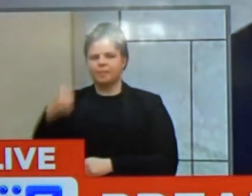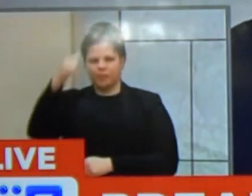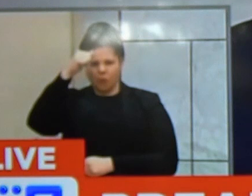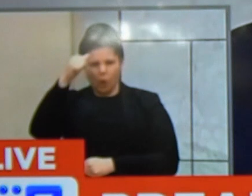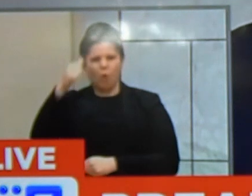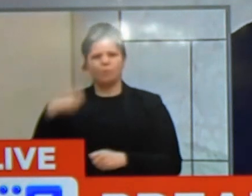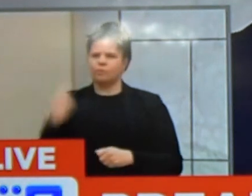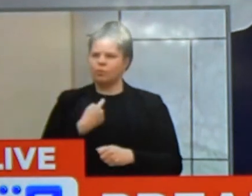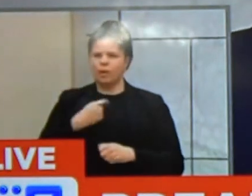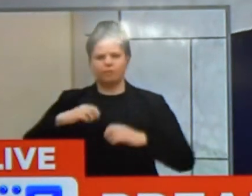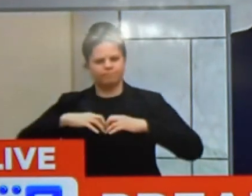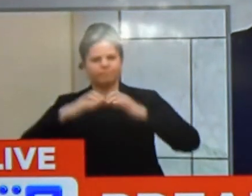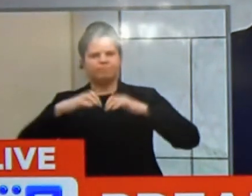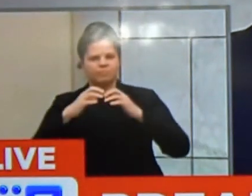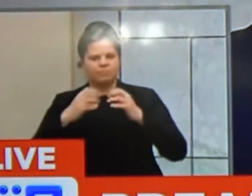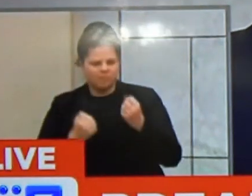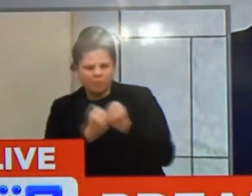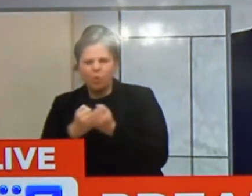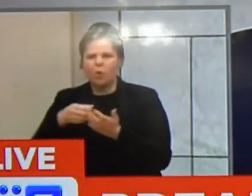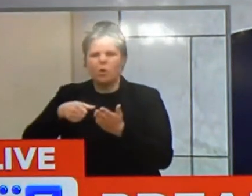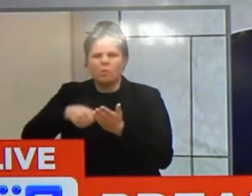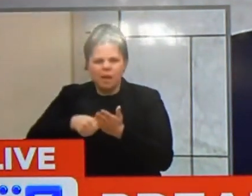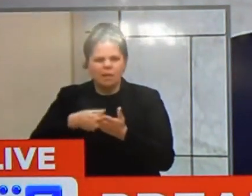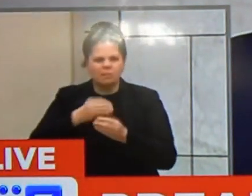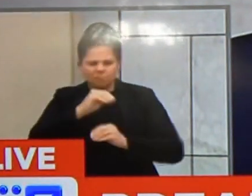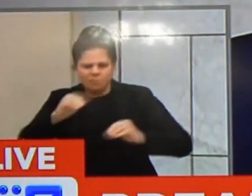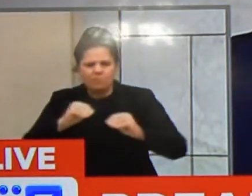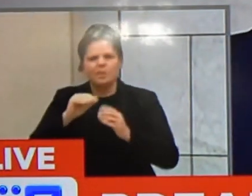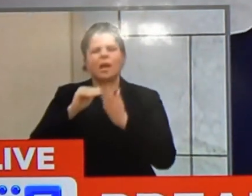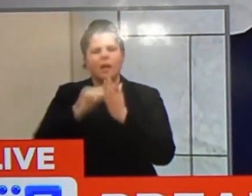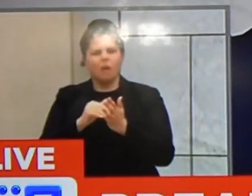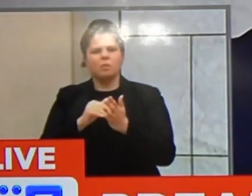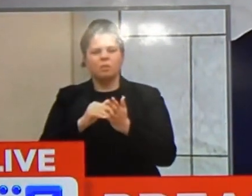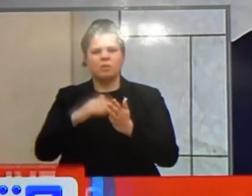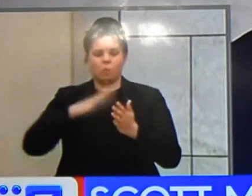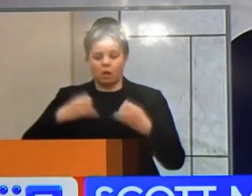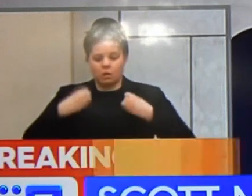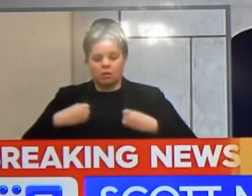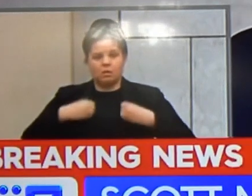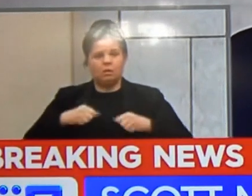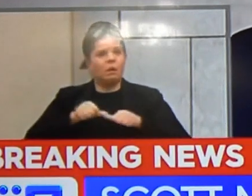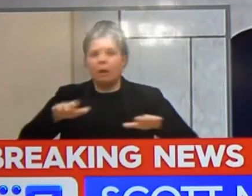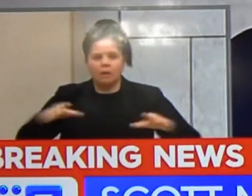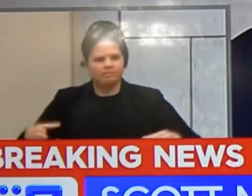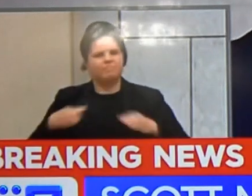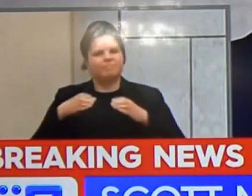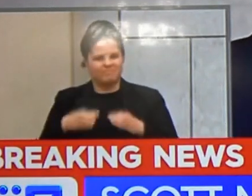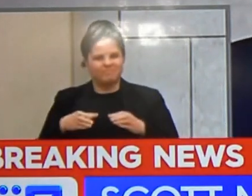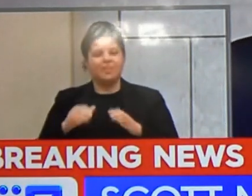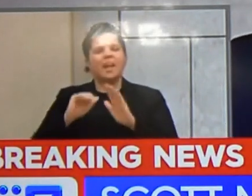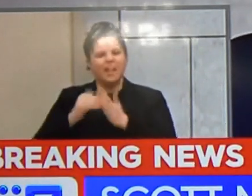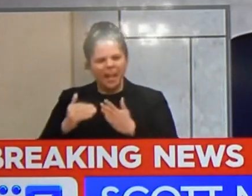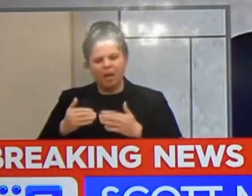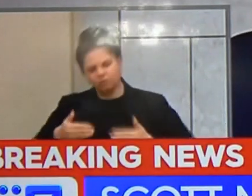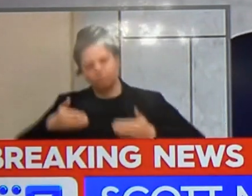supports and measures that were put in place to suppress the spread of the virus. And we're now moving into a new phase where at our regular